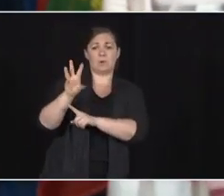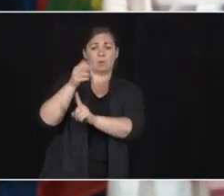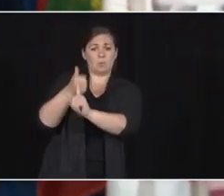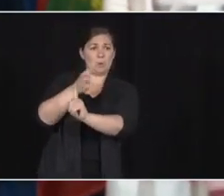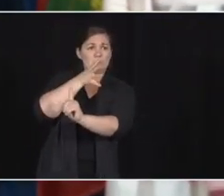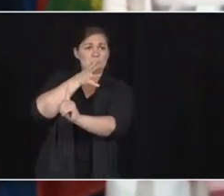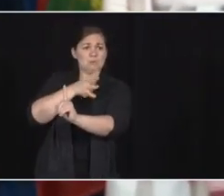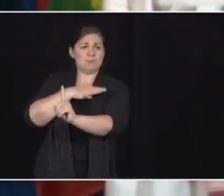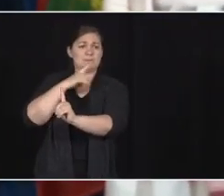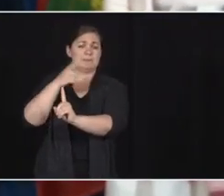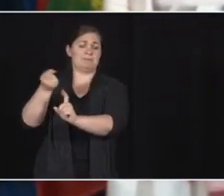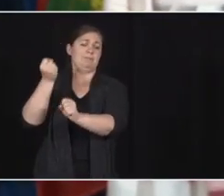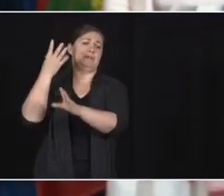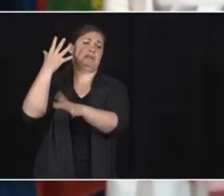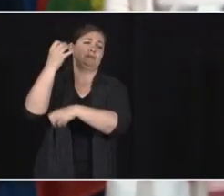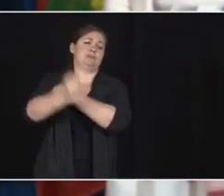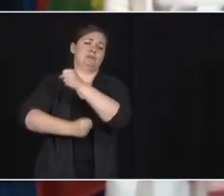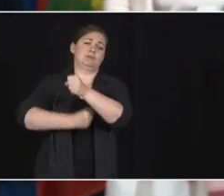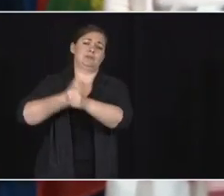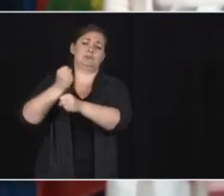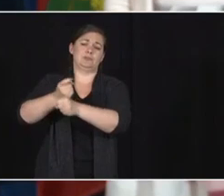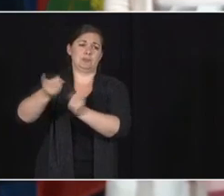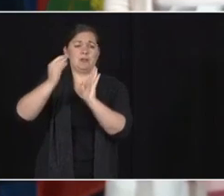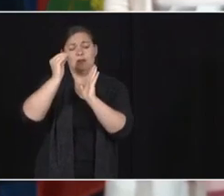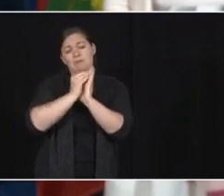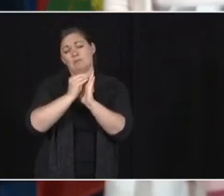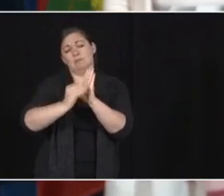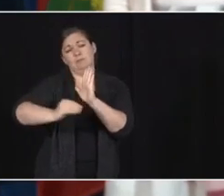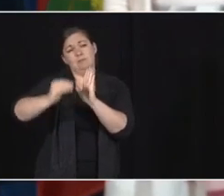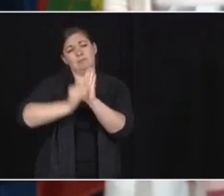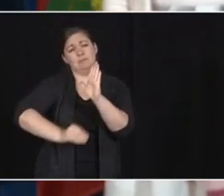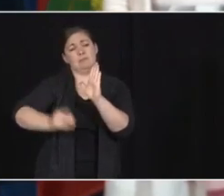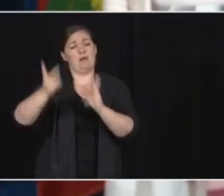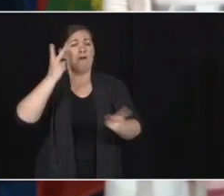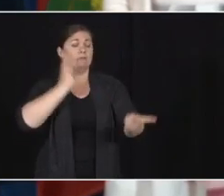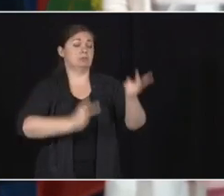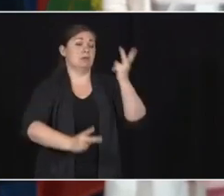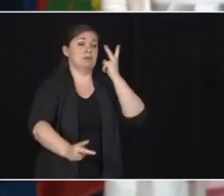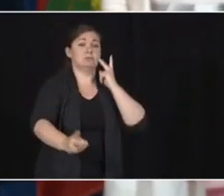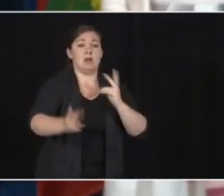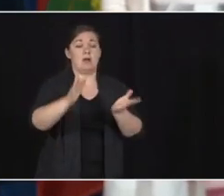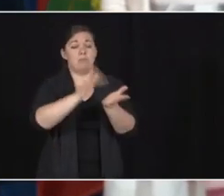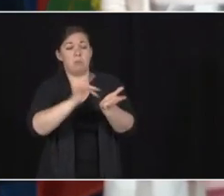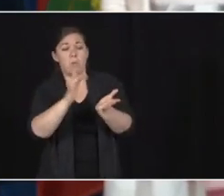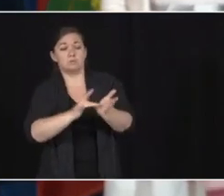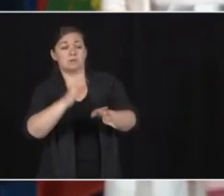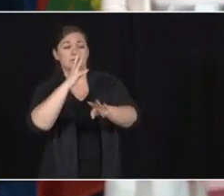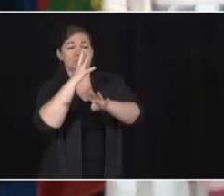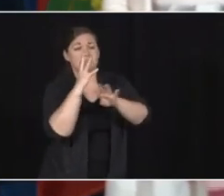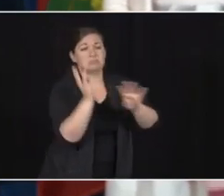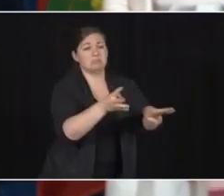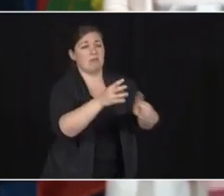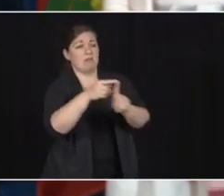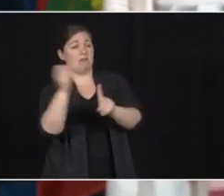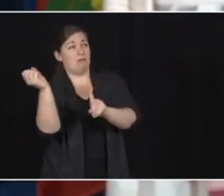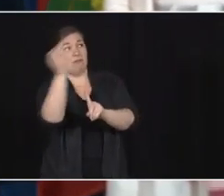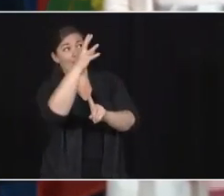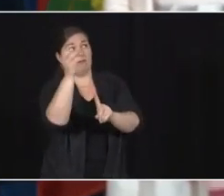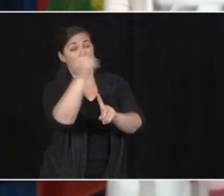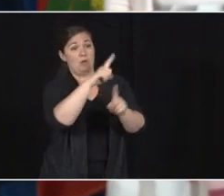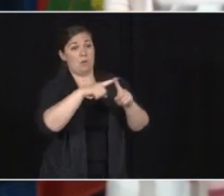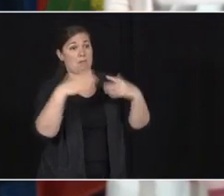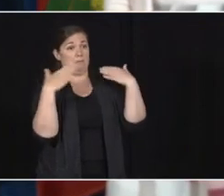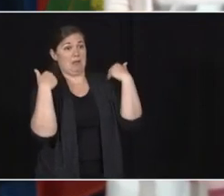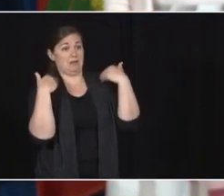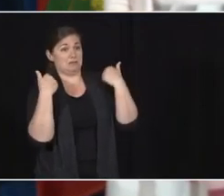years she has been documenting circumstances of abuse and neglect and reporting them to the Ministry of Health. And then when your ministry was